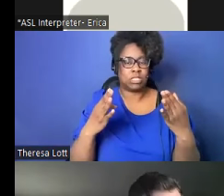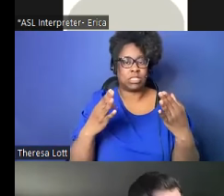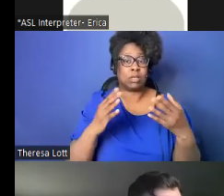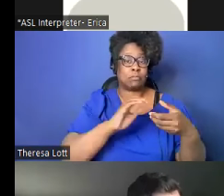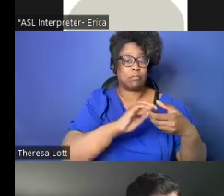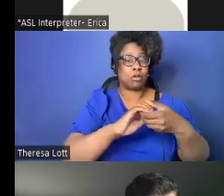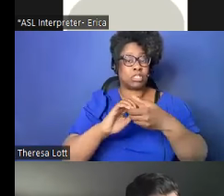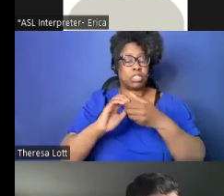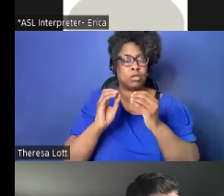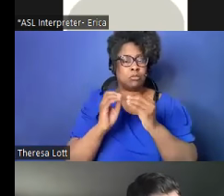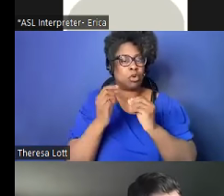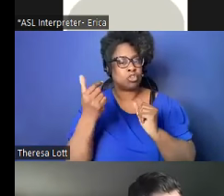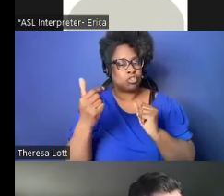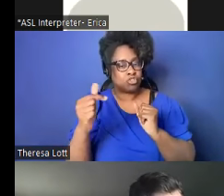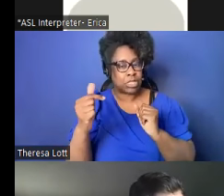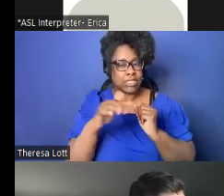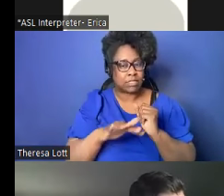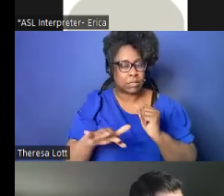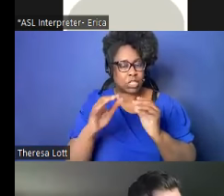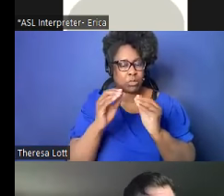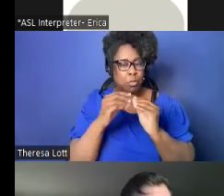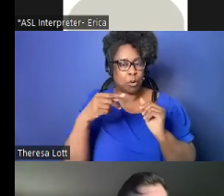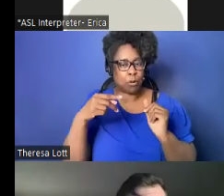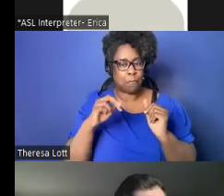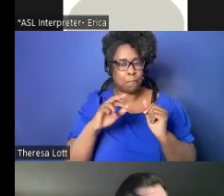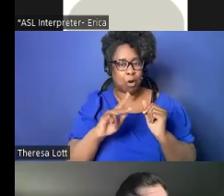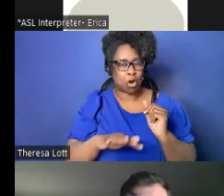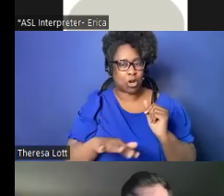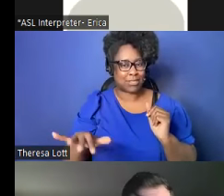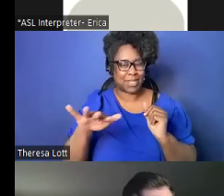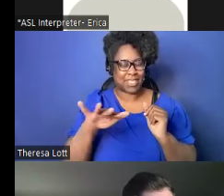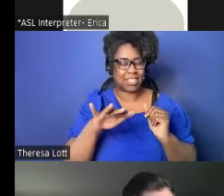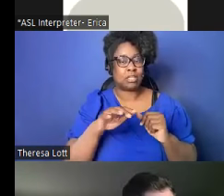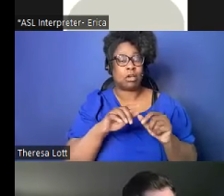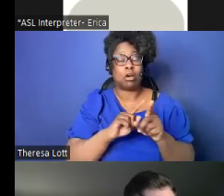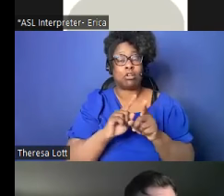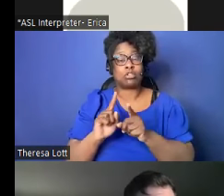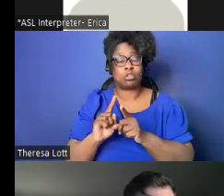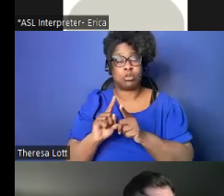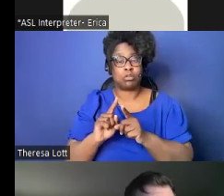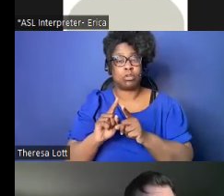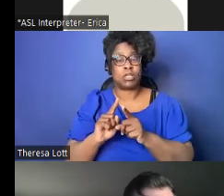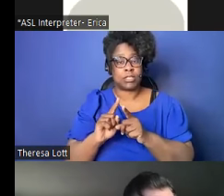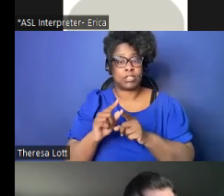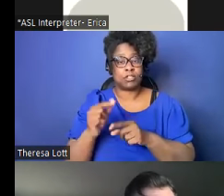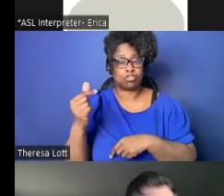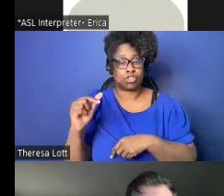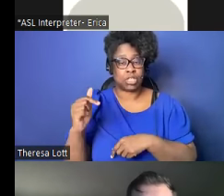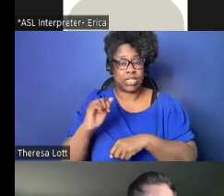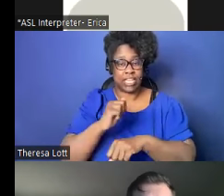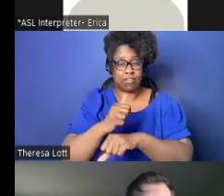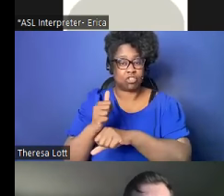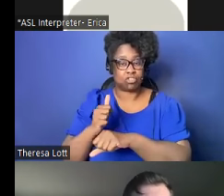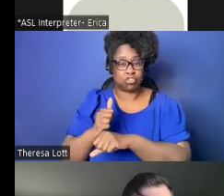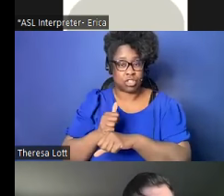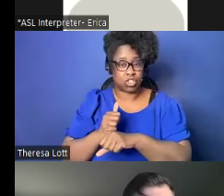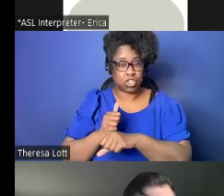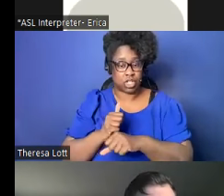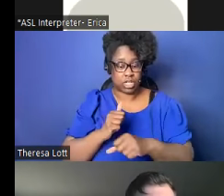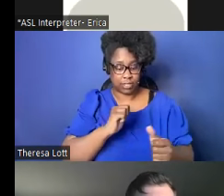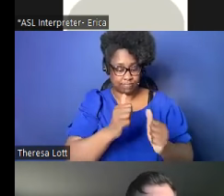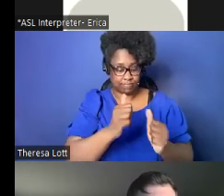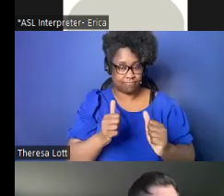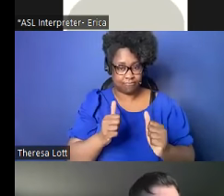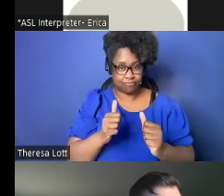more green and park space throughout the city, but also fully integrating green infrastructure into those,